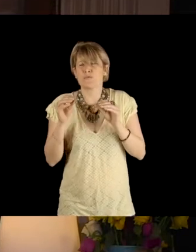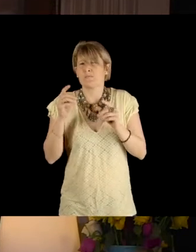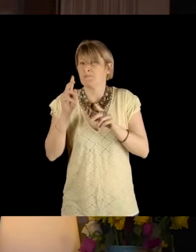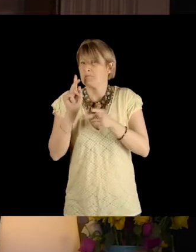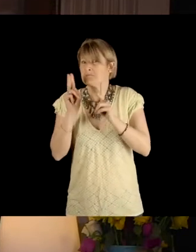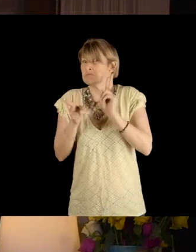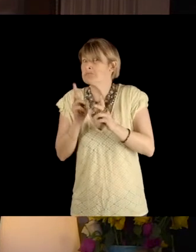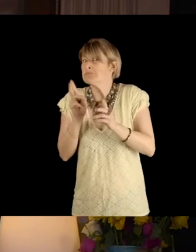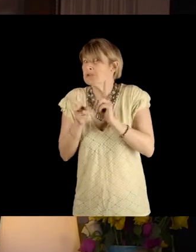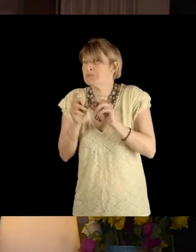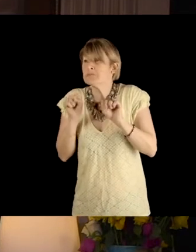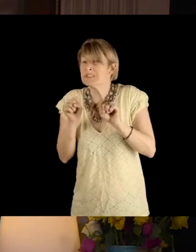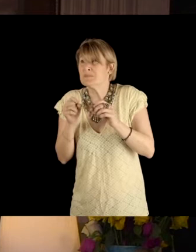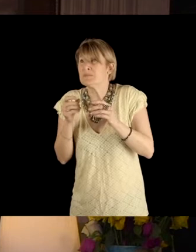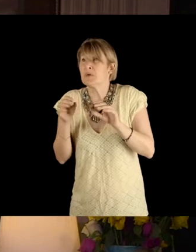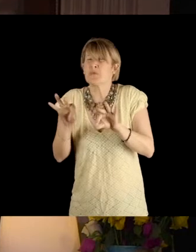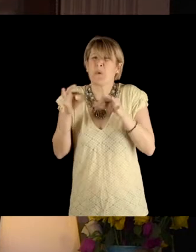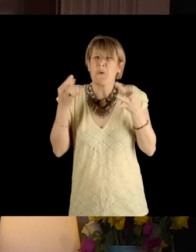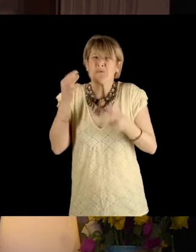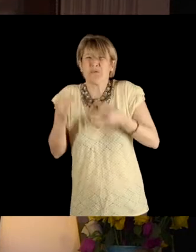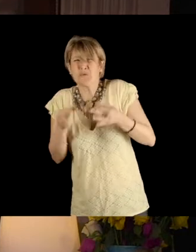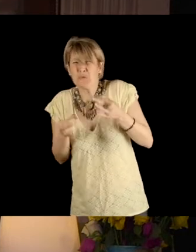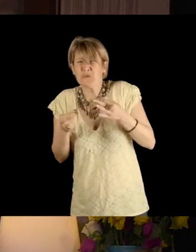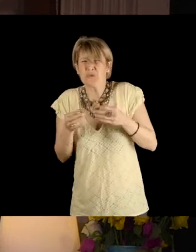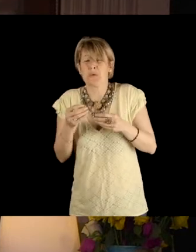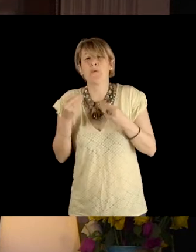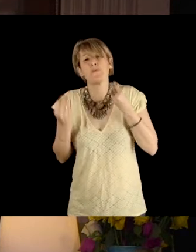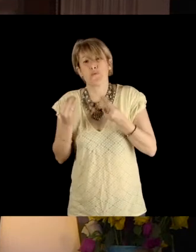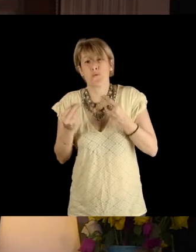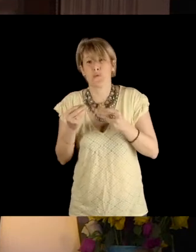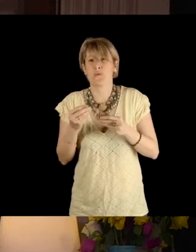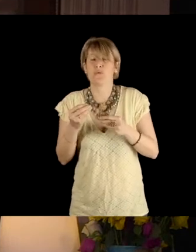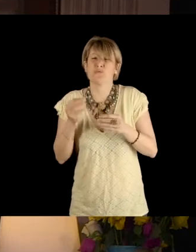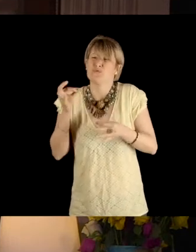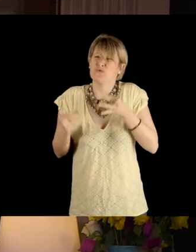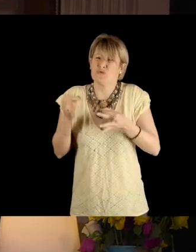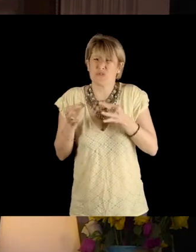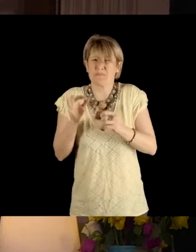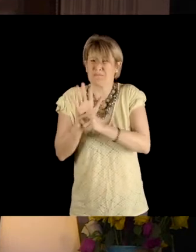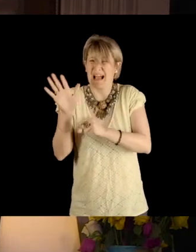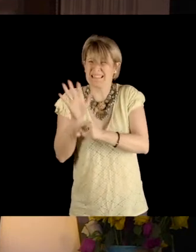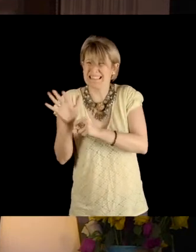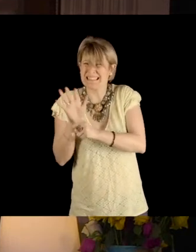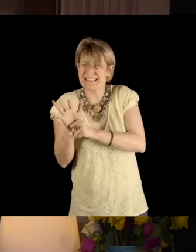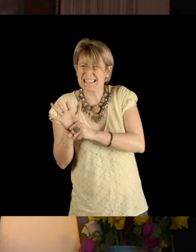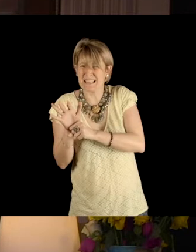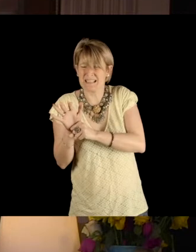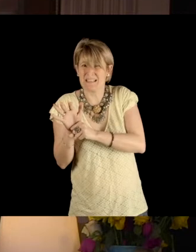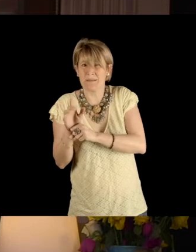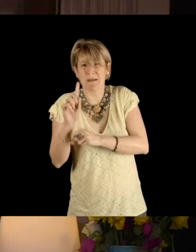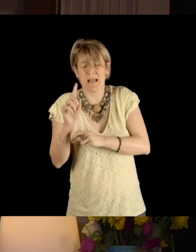impressions are removed in such a way that not the memory is removed, but the impact of such a failure